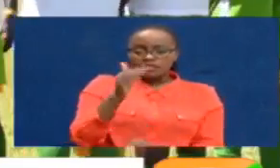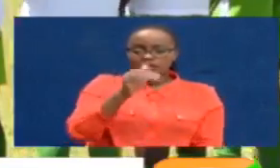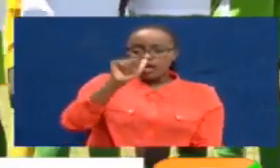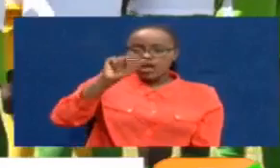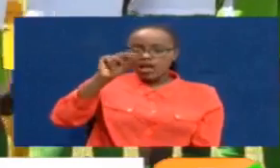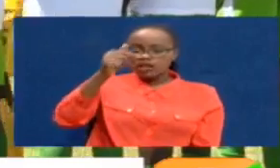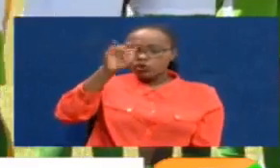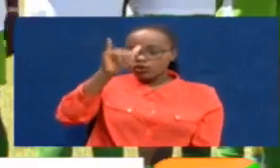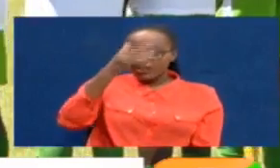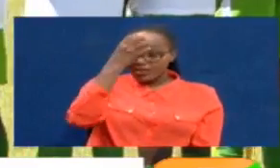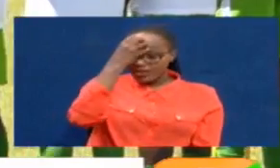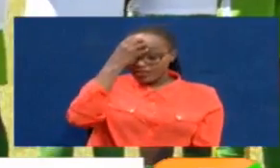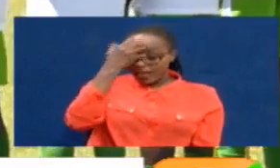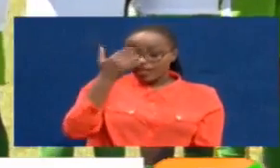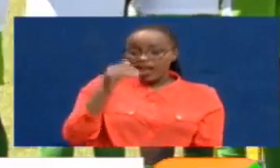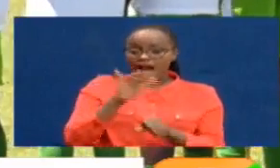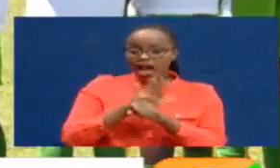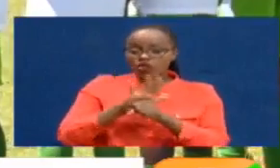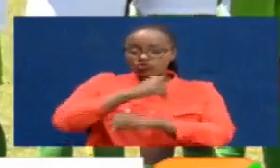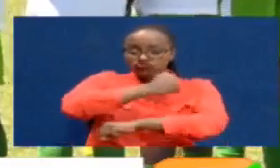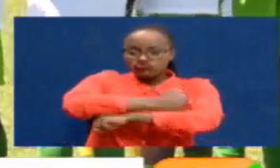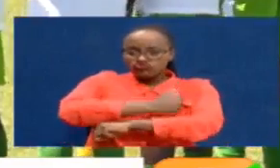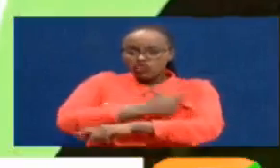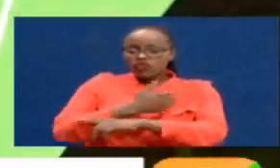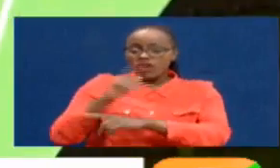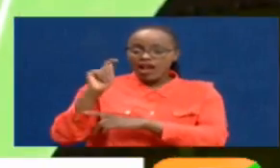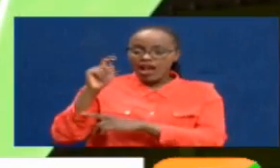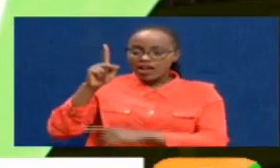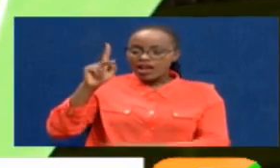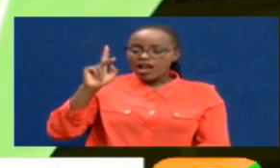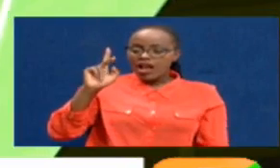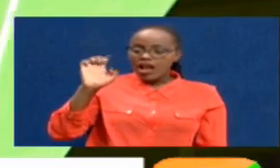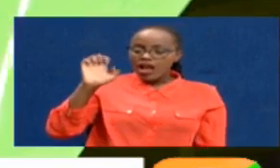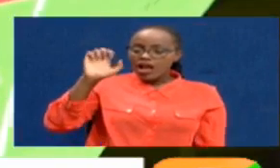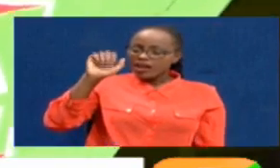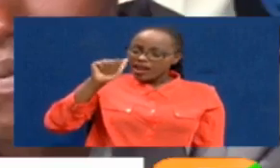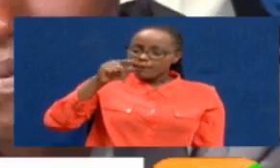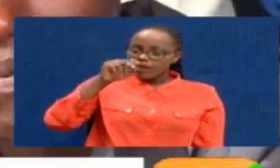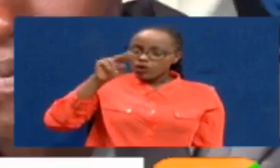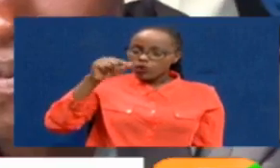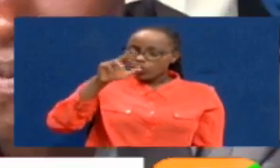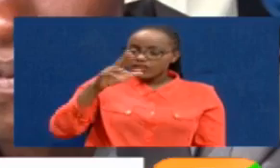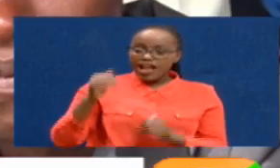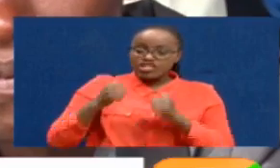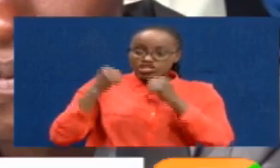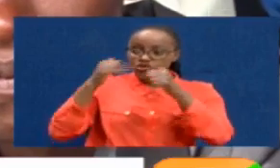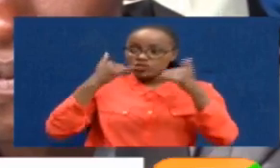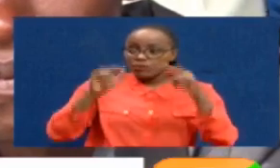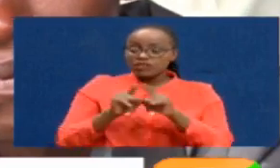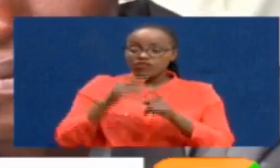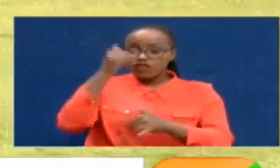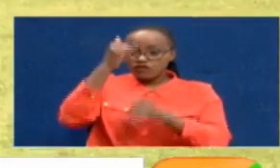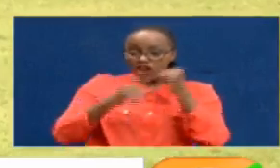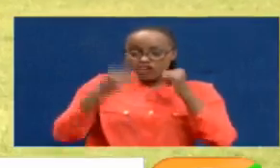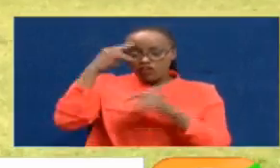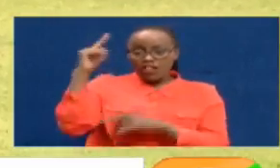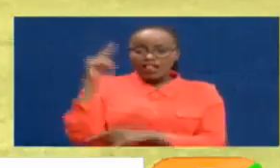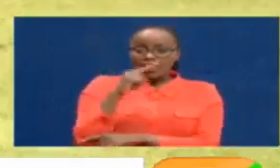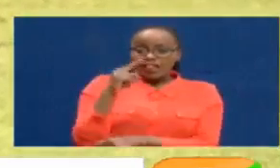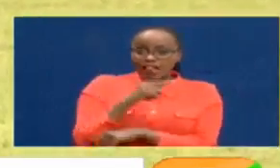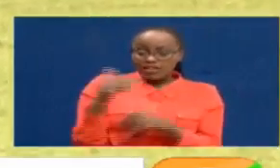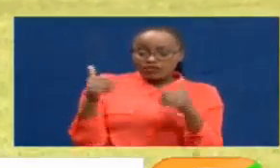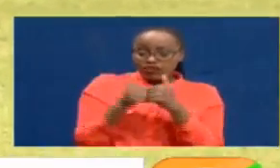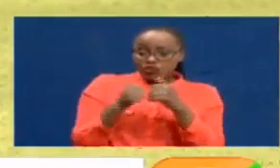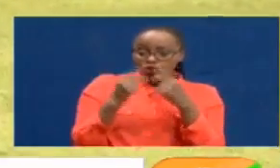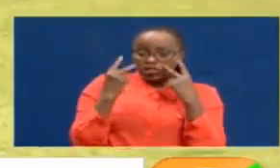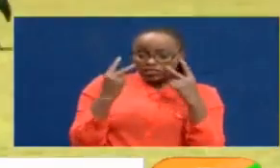Kitale. Most of them are schoolmates of the Kapenguria Heroes players. This was a final before the final, going by the tough match witnessed when the